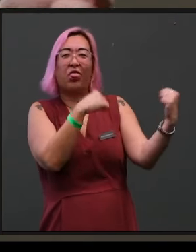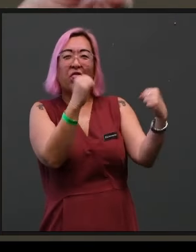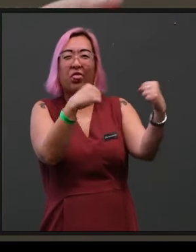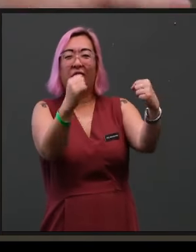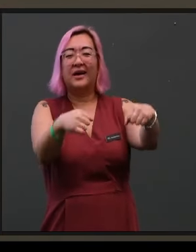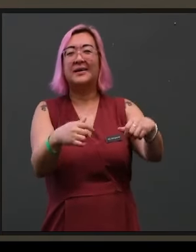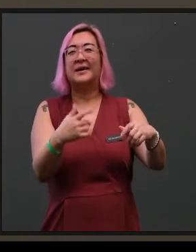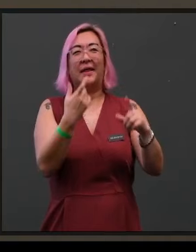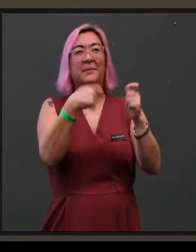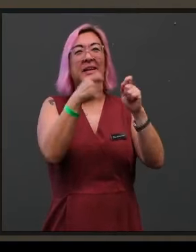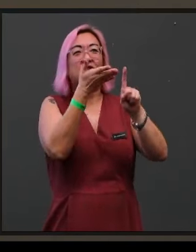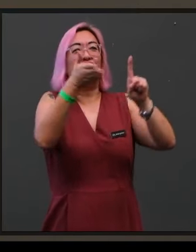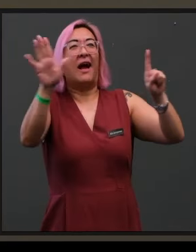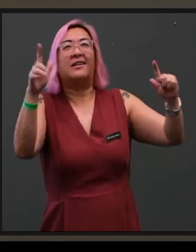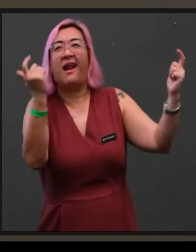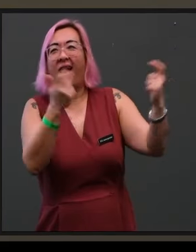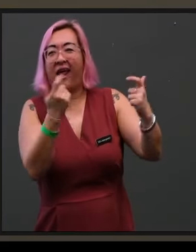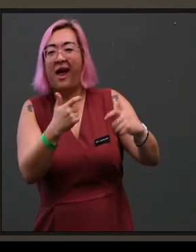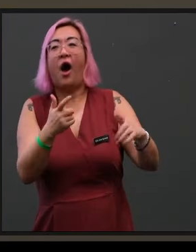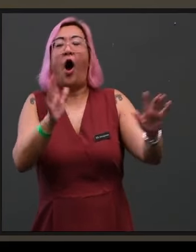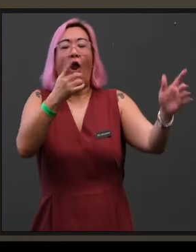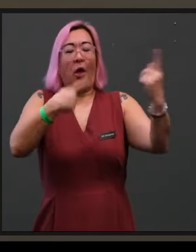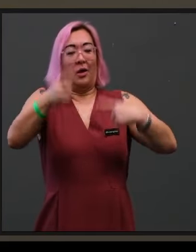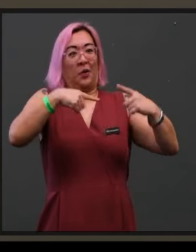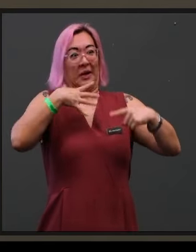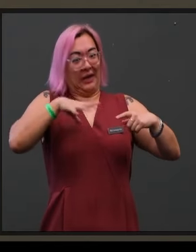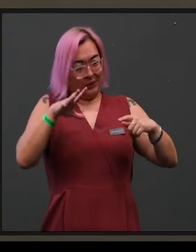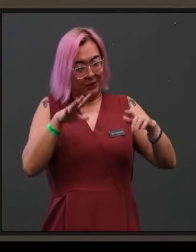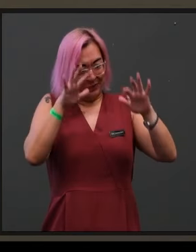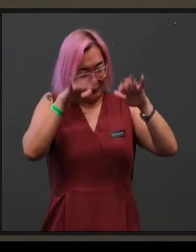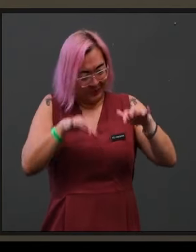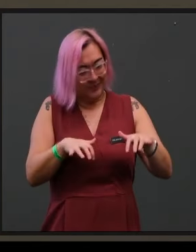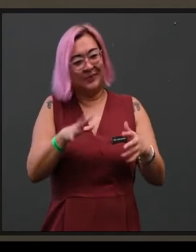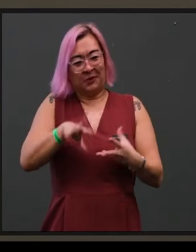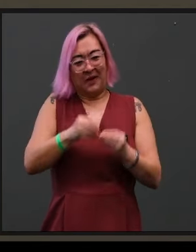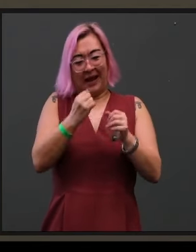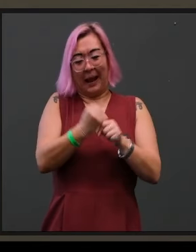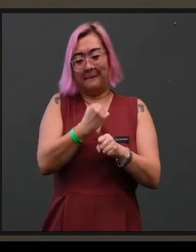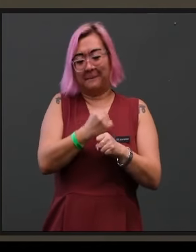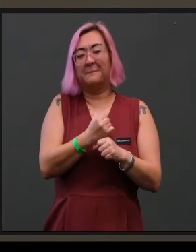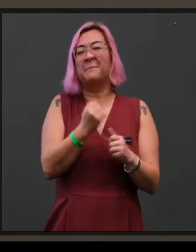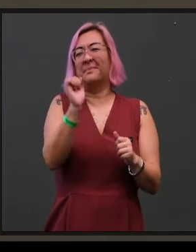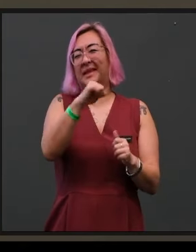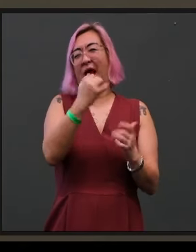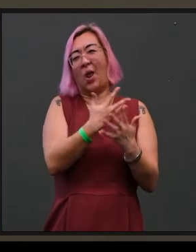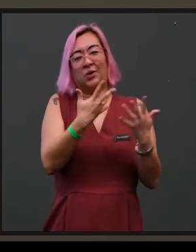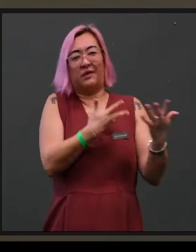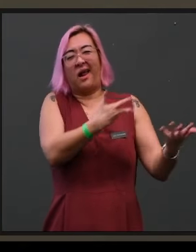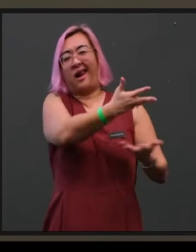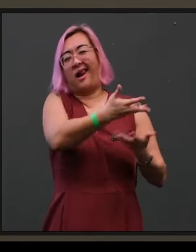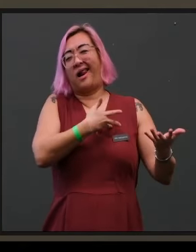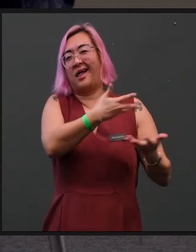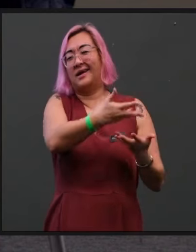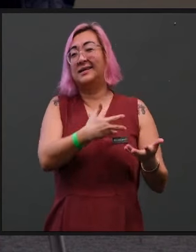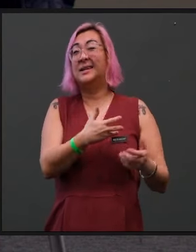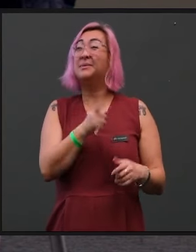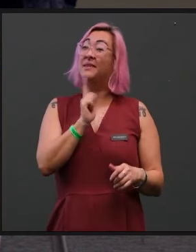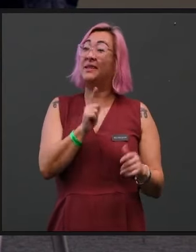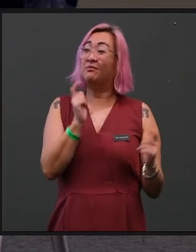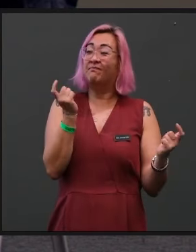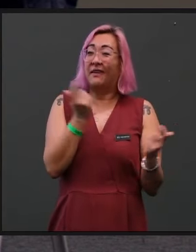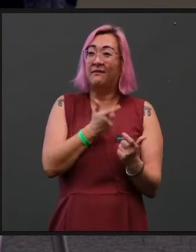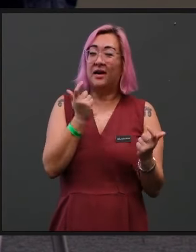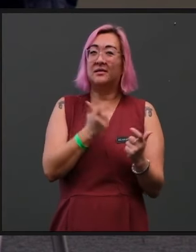by the bits and then be like, no, we have to like write this down. So there's a lot of that, and like that was some of the most fun I had on the project,